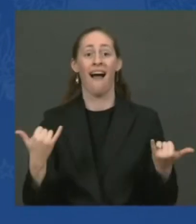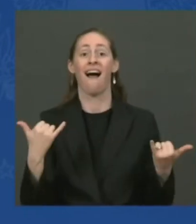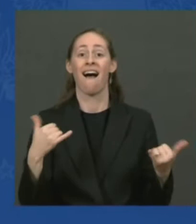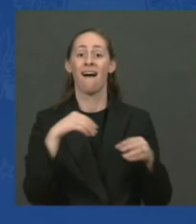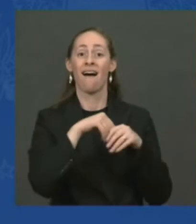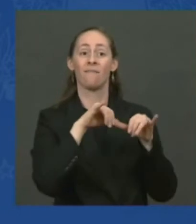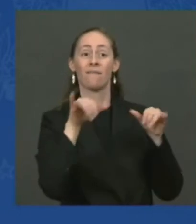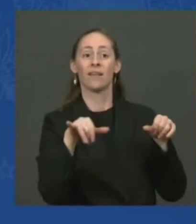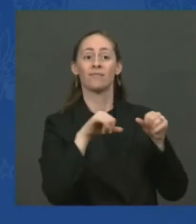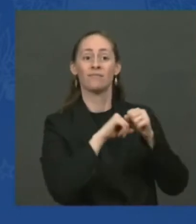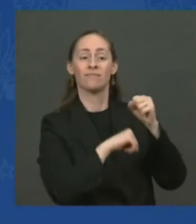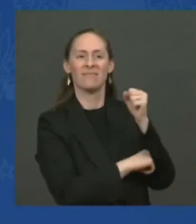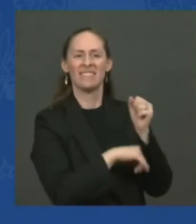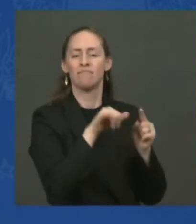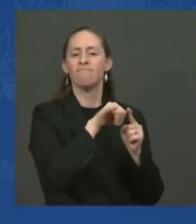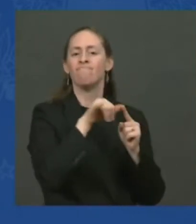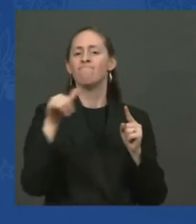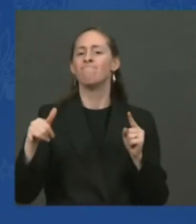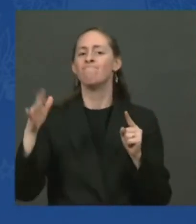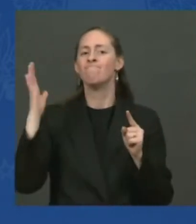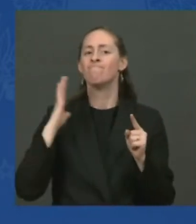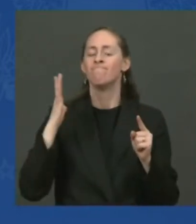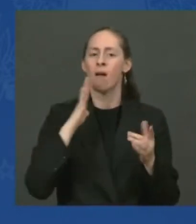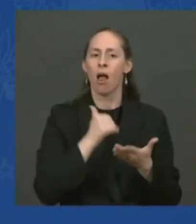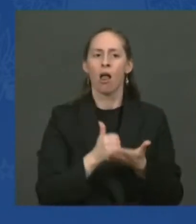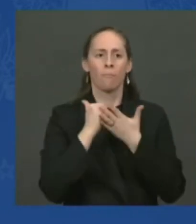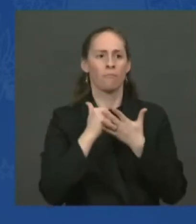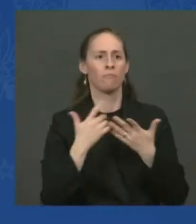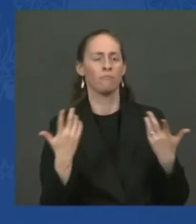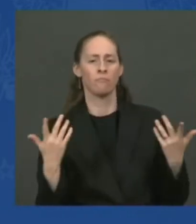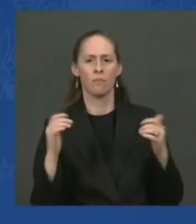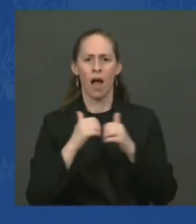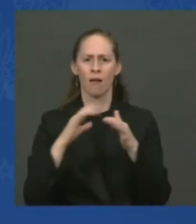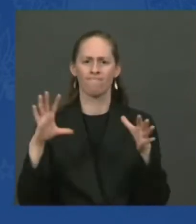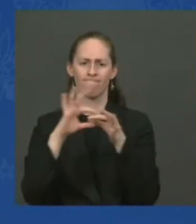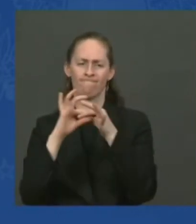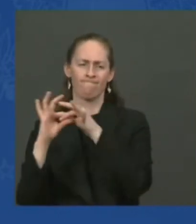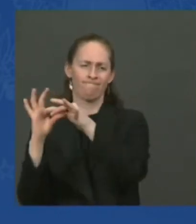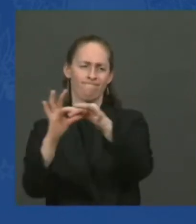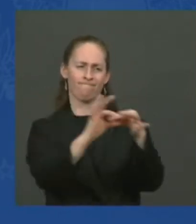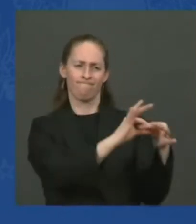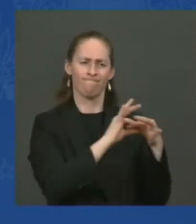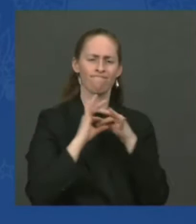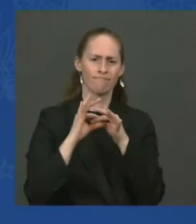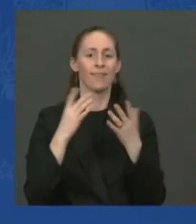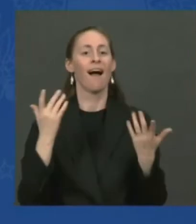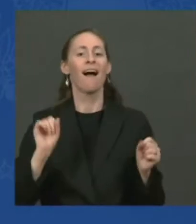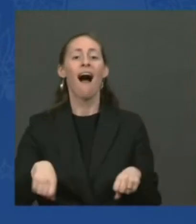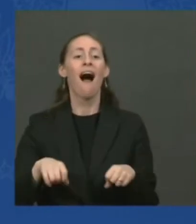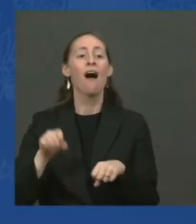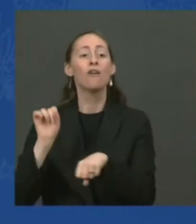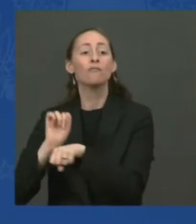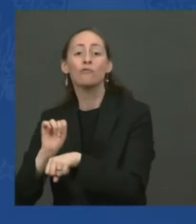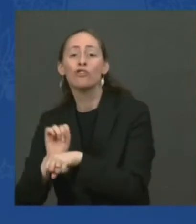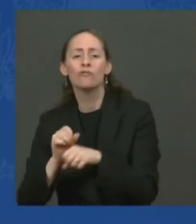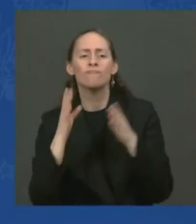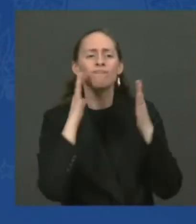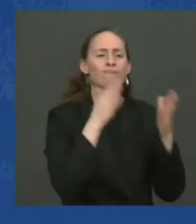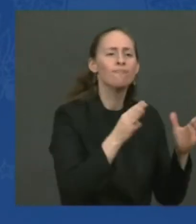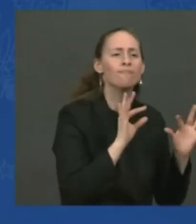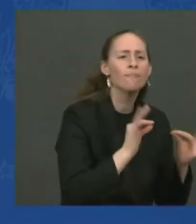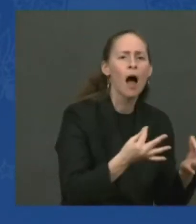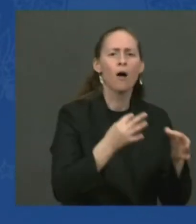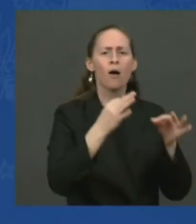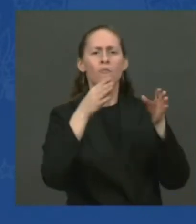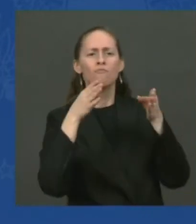enabling them to rebuild America and take care of their families over the coming years. Roads and bridges, rail, transit, airports,